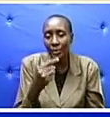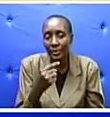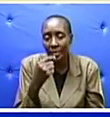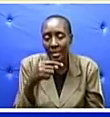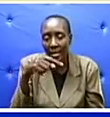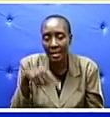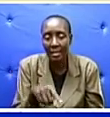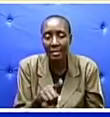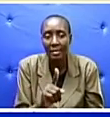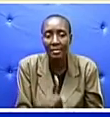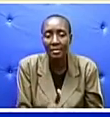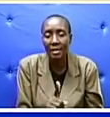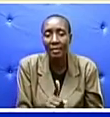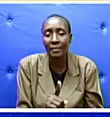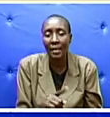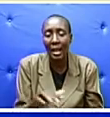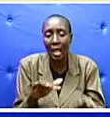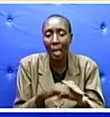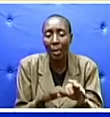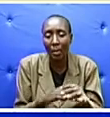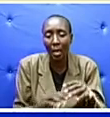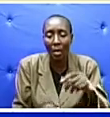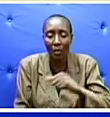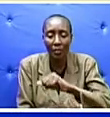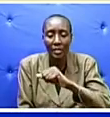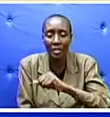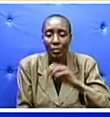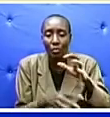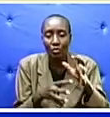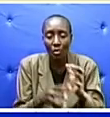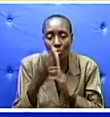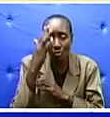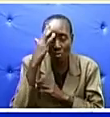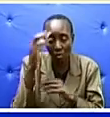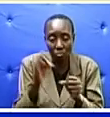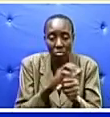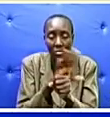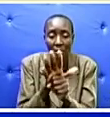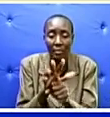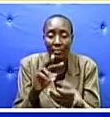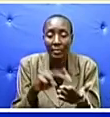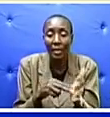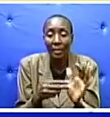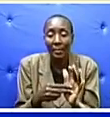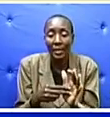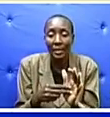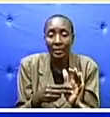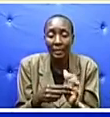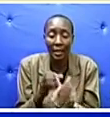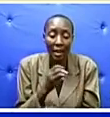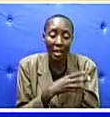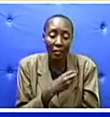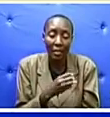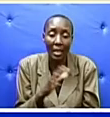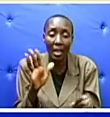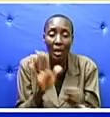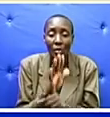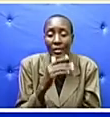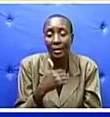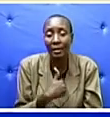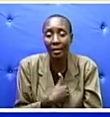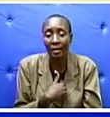in a support group, because we know with the pandemic, then there's a lot of fear,